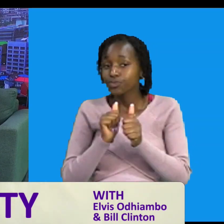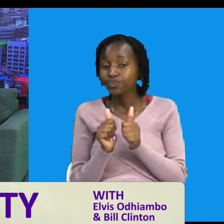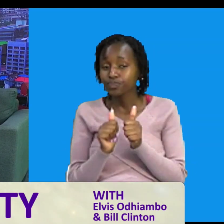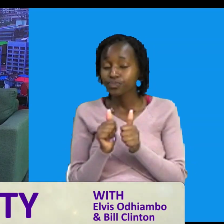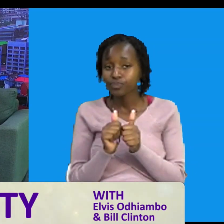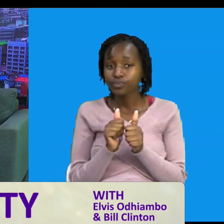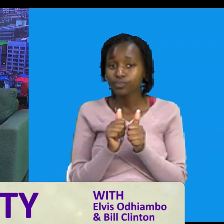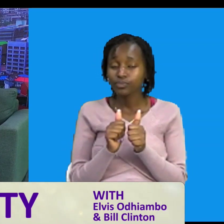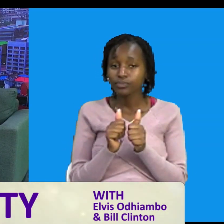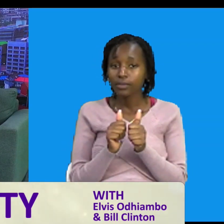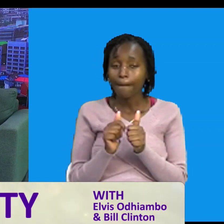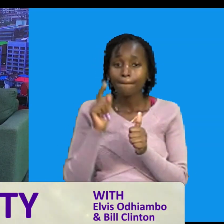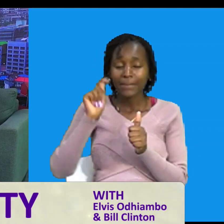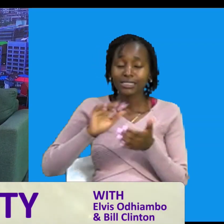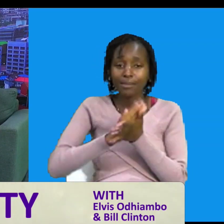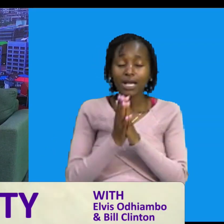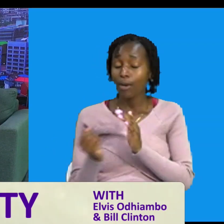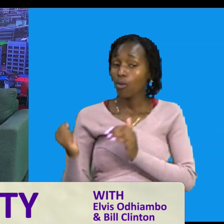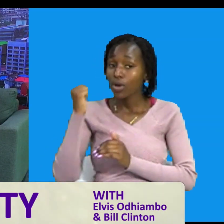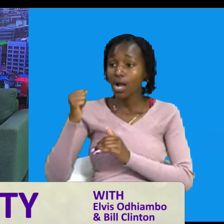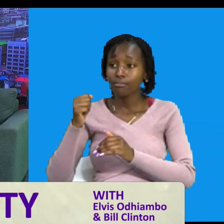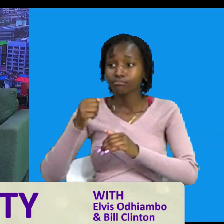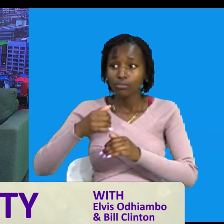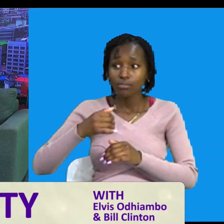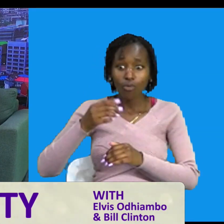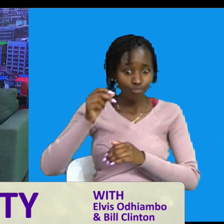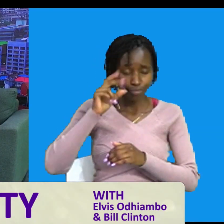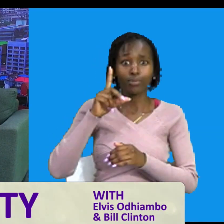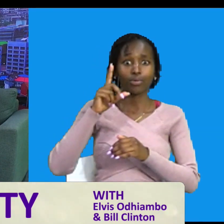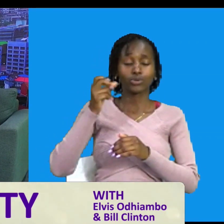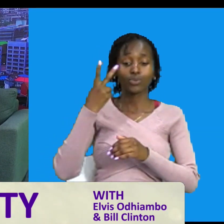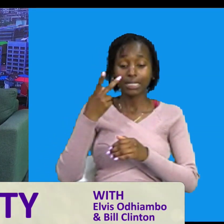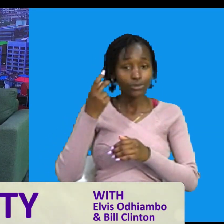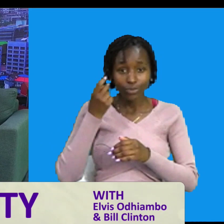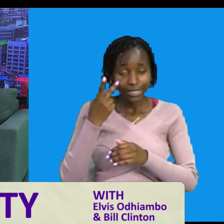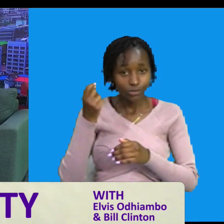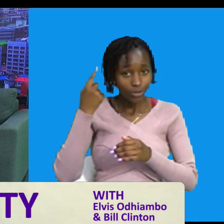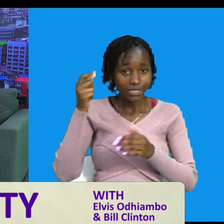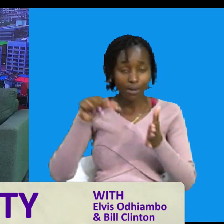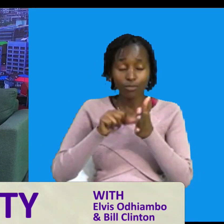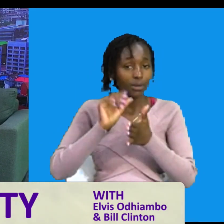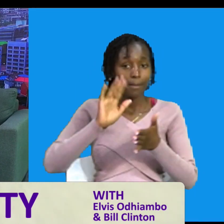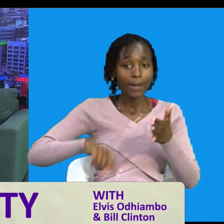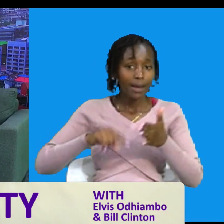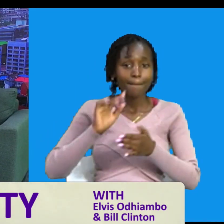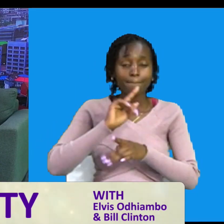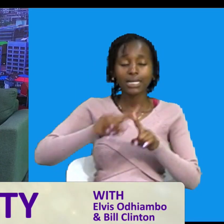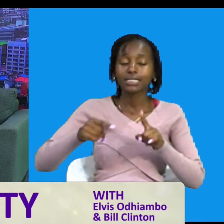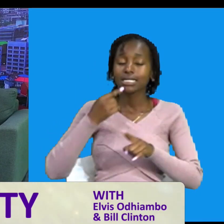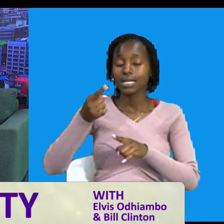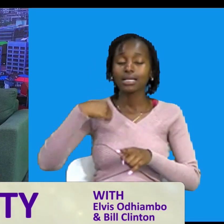it should be like a wake-up call for them, or they will get past Bidco. What do you think, Elvis?